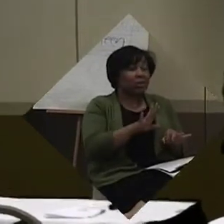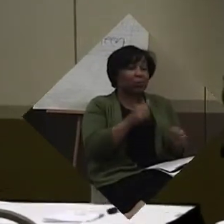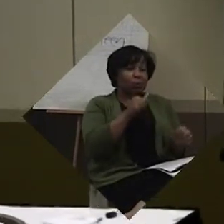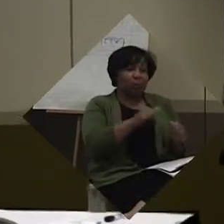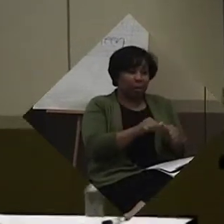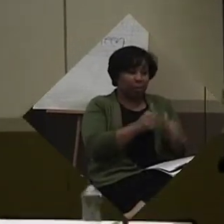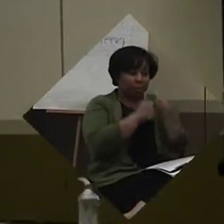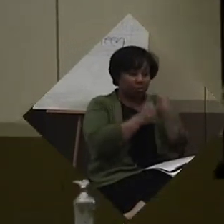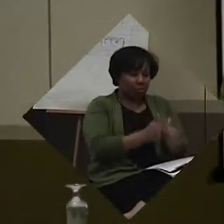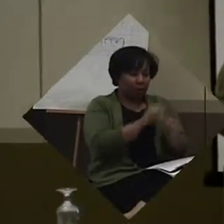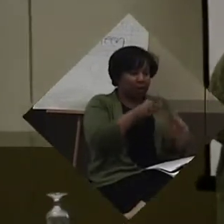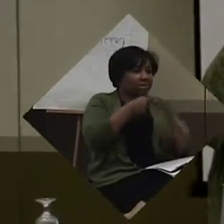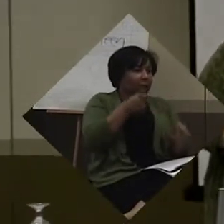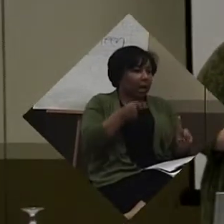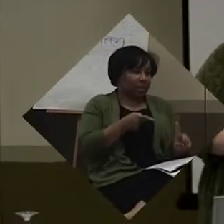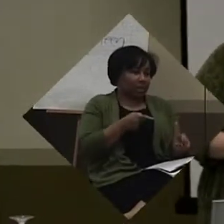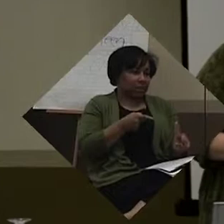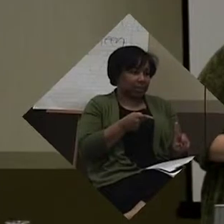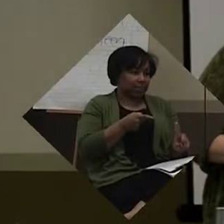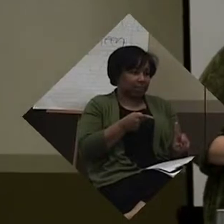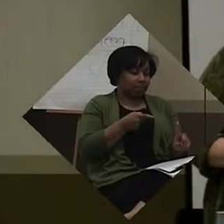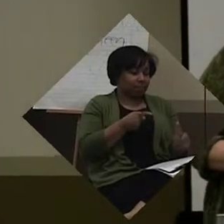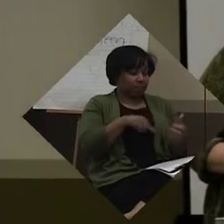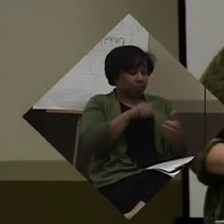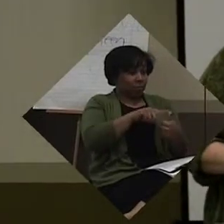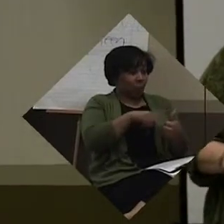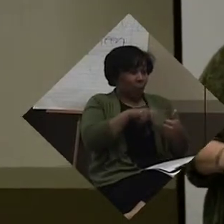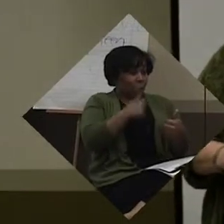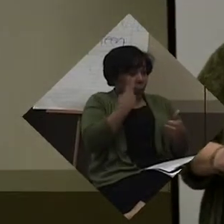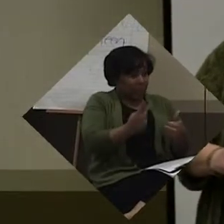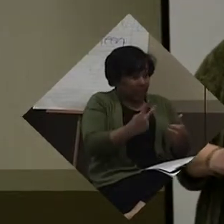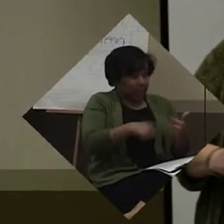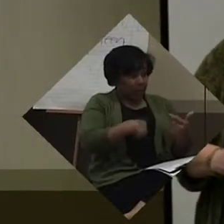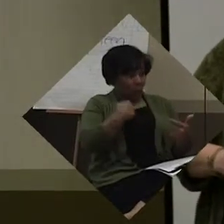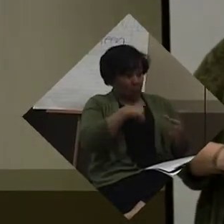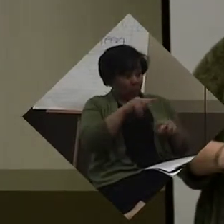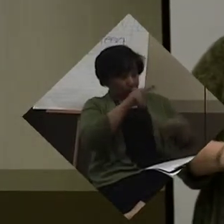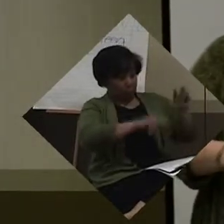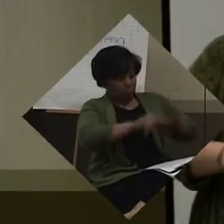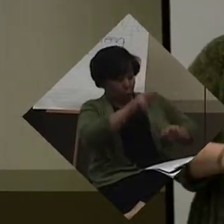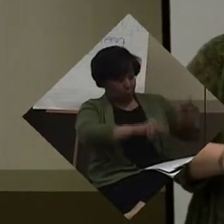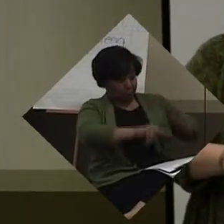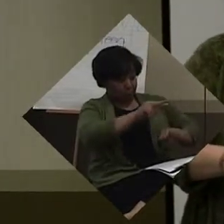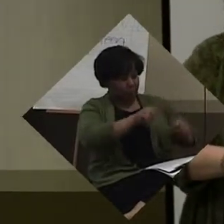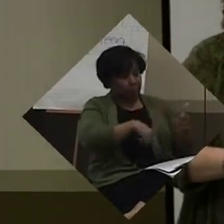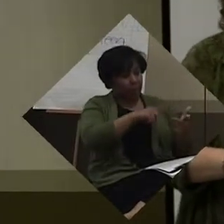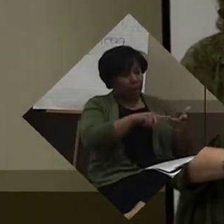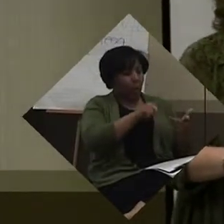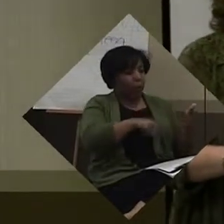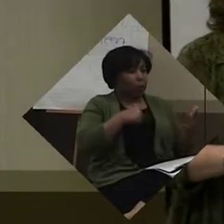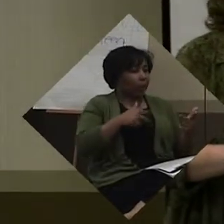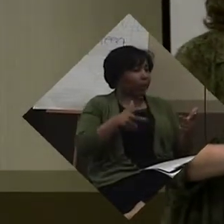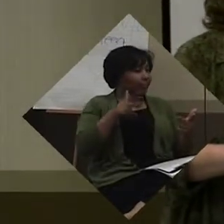to the facts. Okay? What can we see? What can we observe? What do we